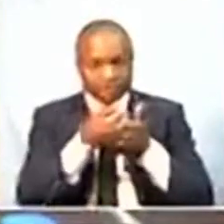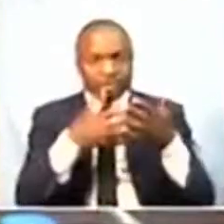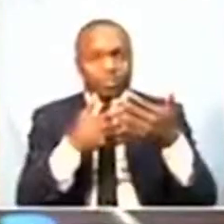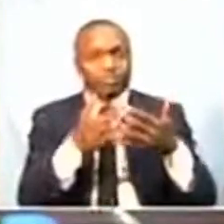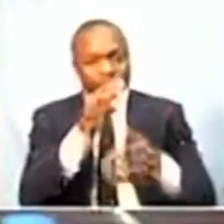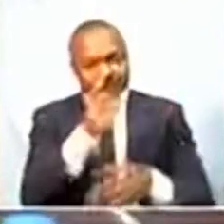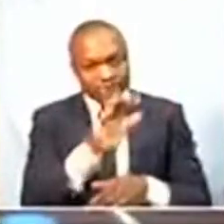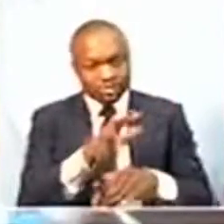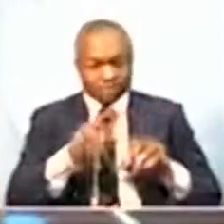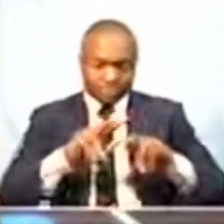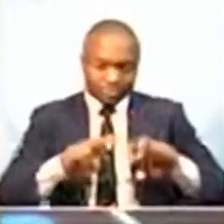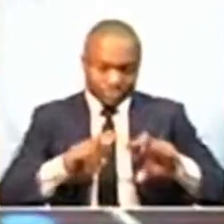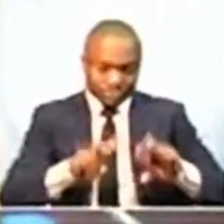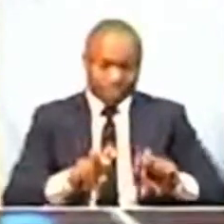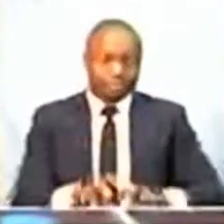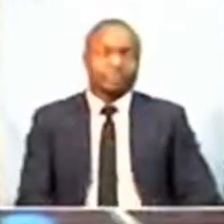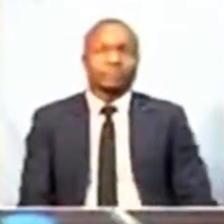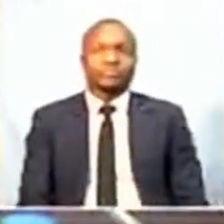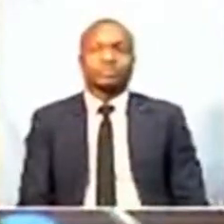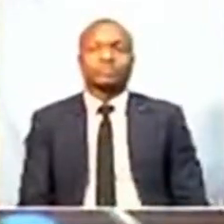verification.